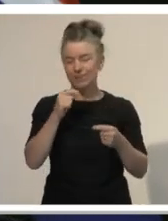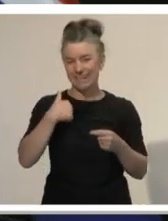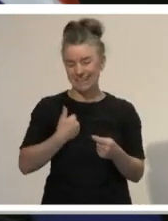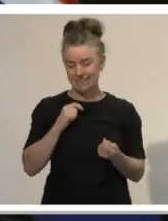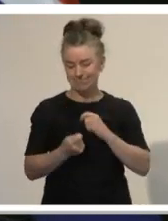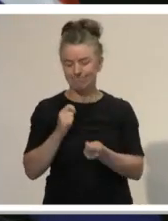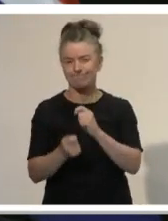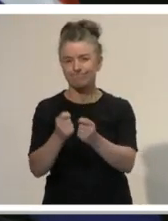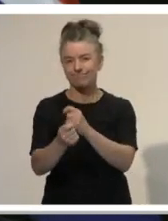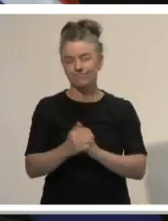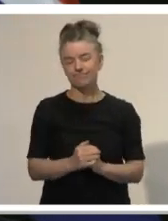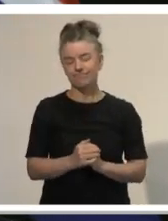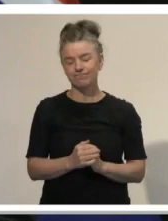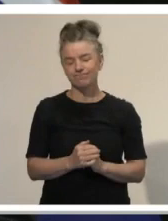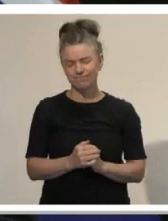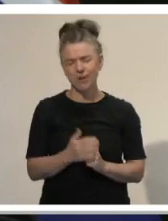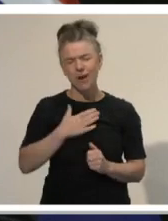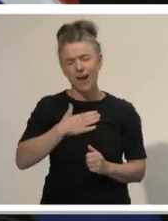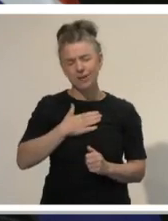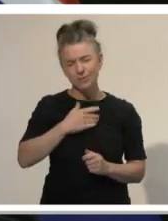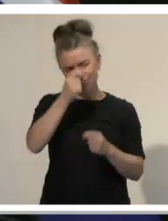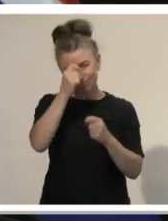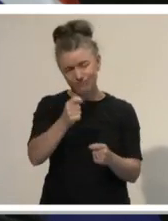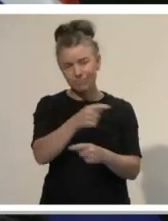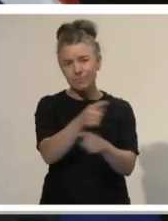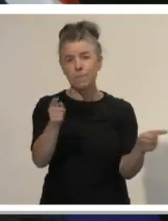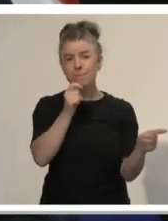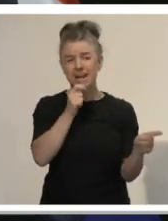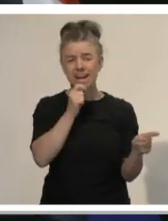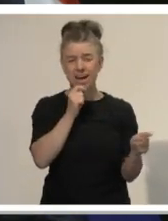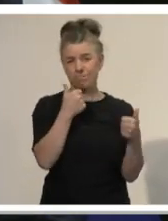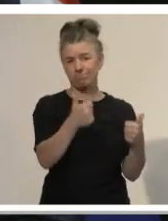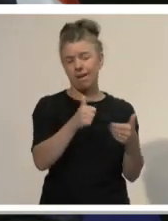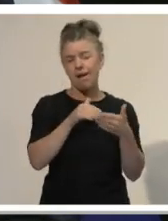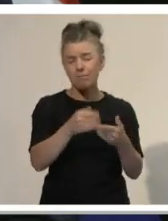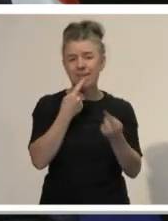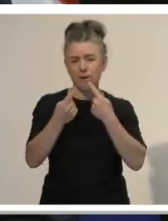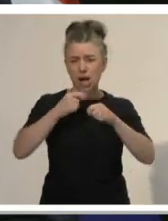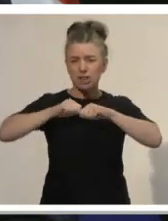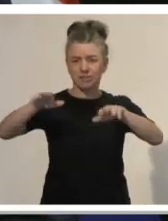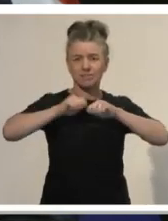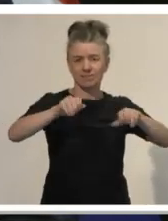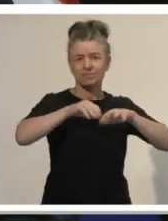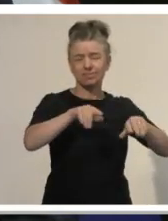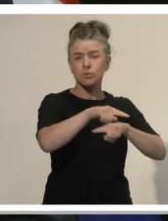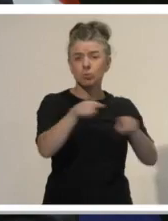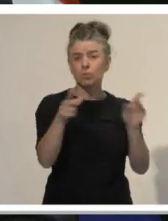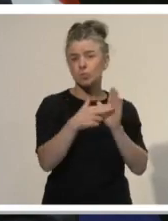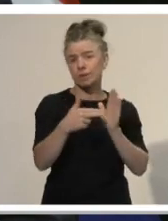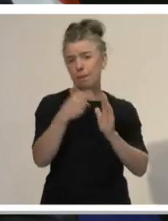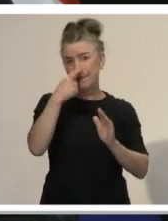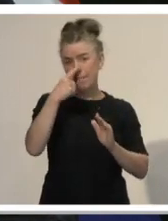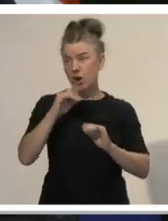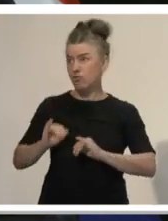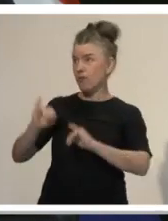Finally, I'd like to take this opportunity to acknowledge the work of the media in keeping New Zealanders up to date with news and important information during this time of